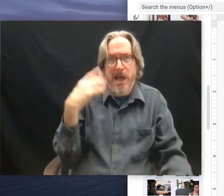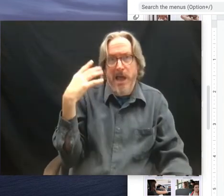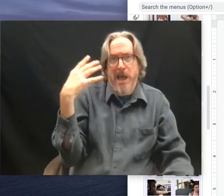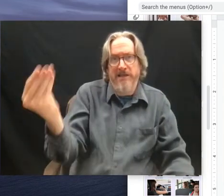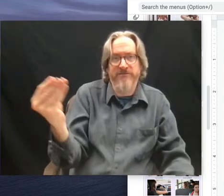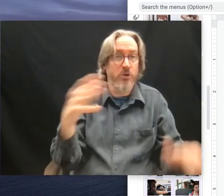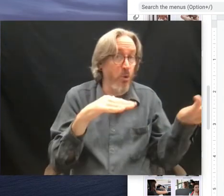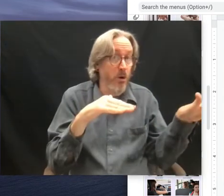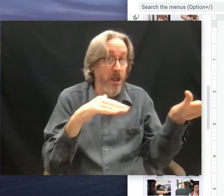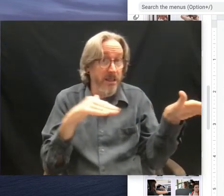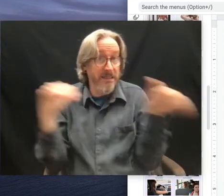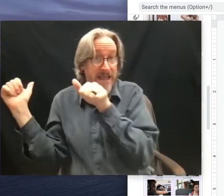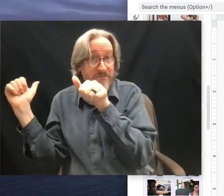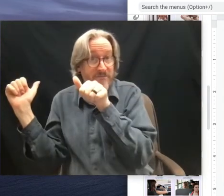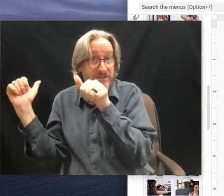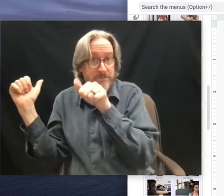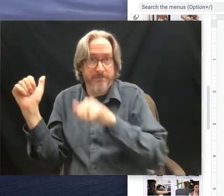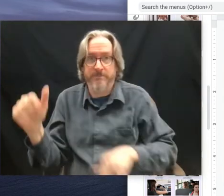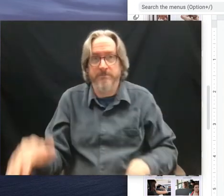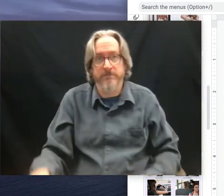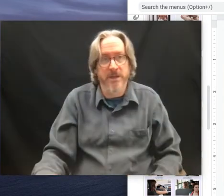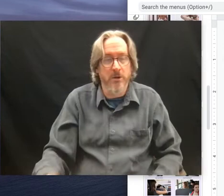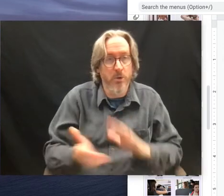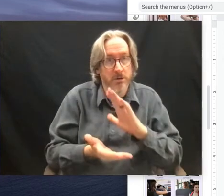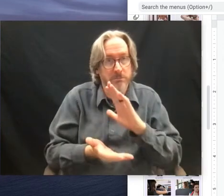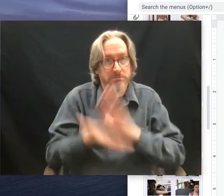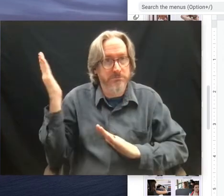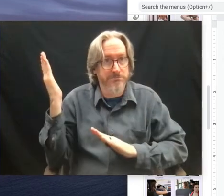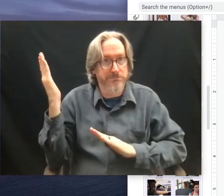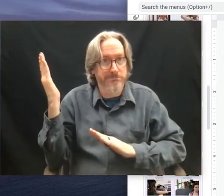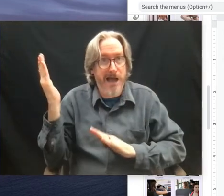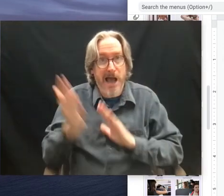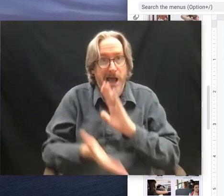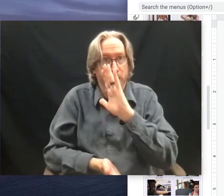Work, I left, or left, or